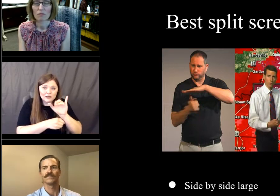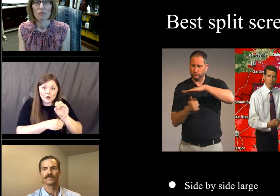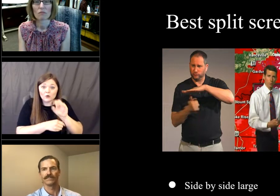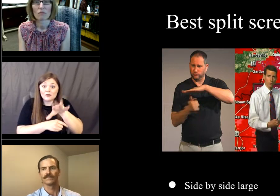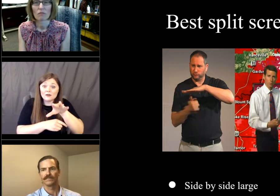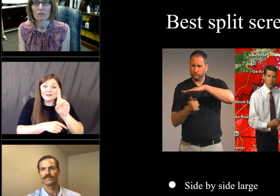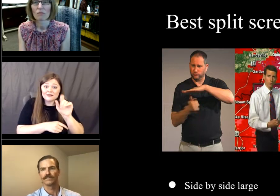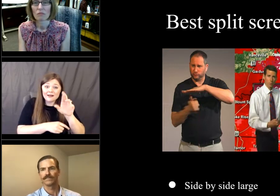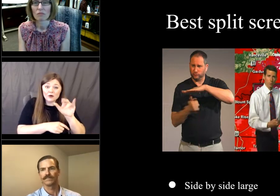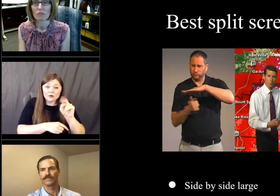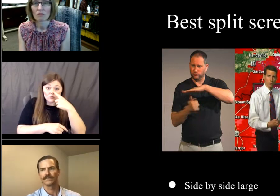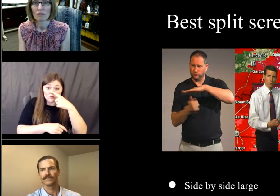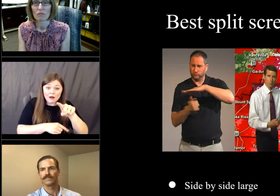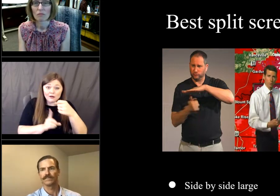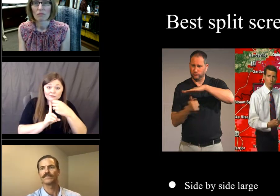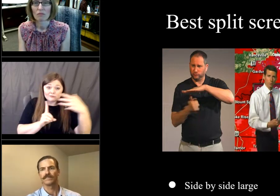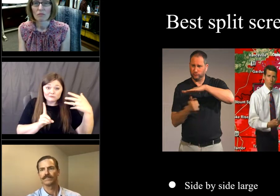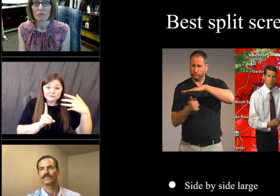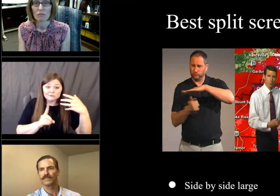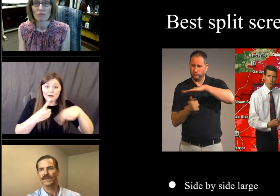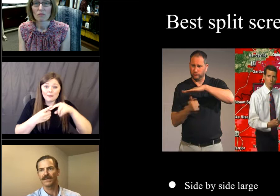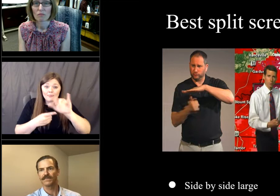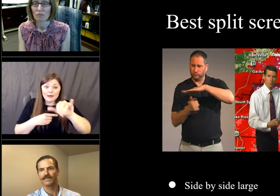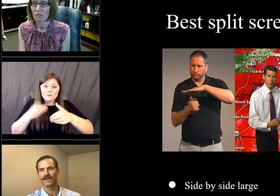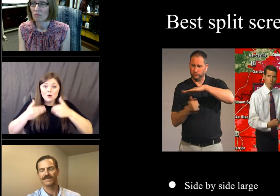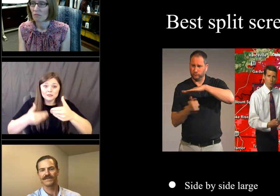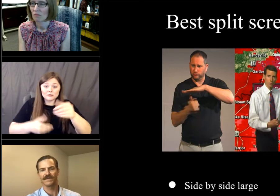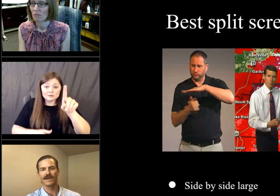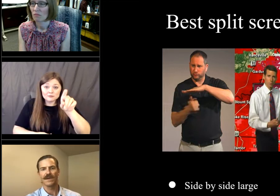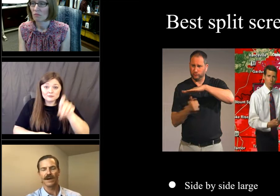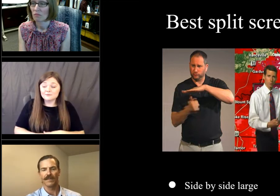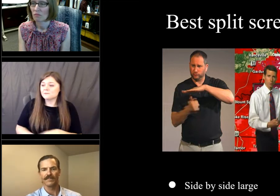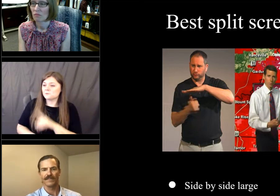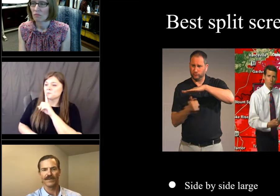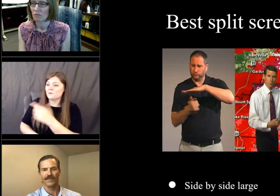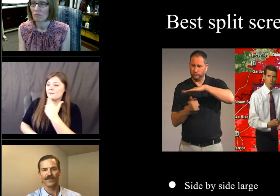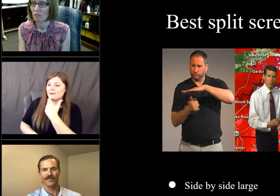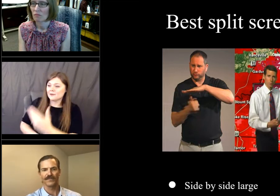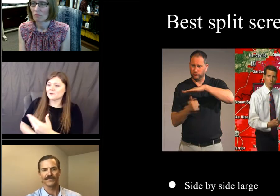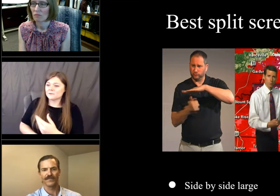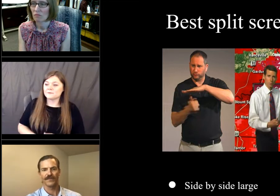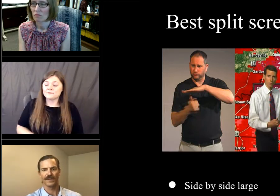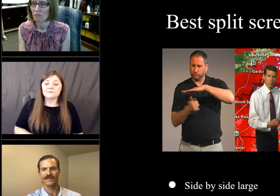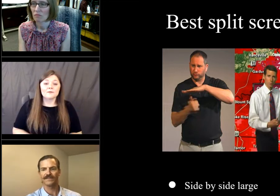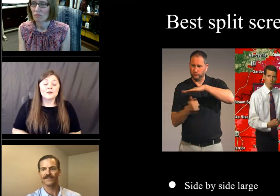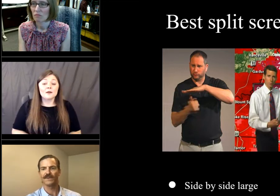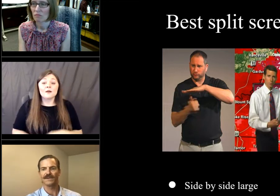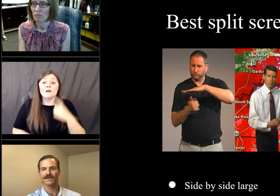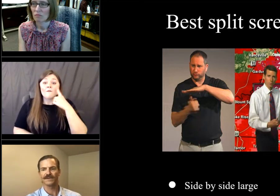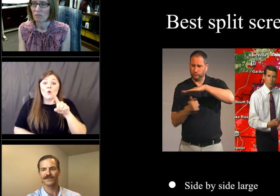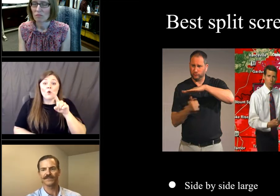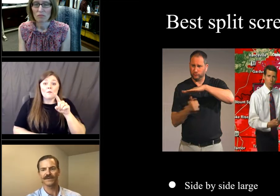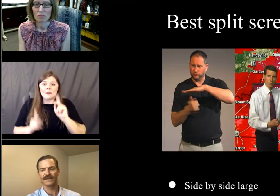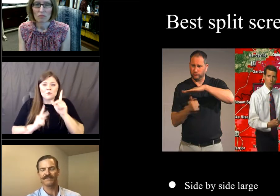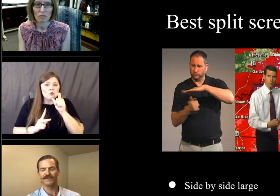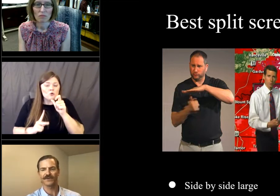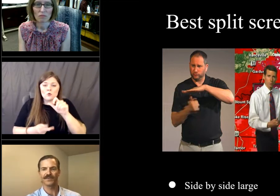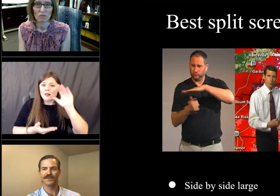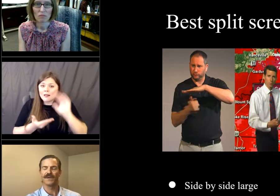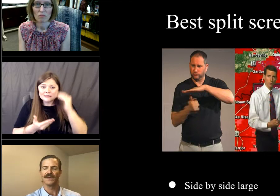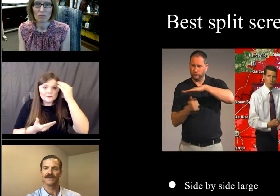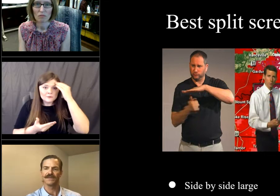bit about how that process works. Yeah, thanks, Jason. For those who are less familiar, a certified